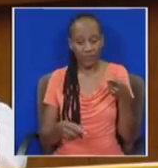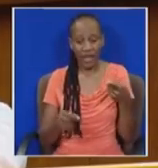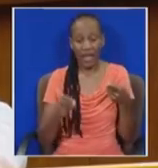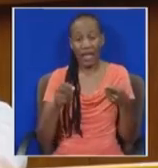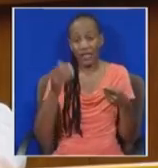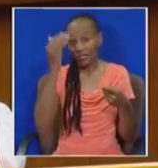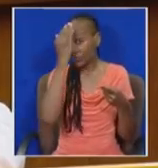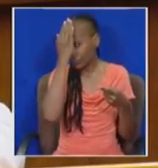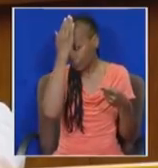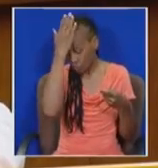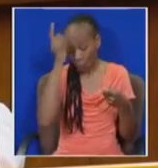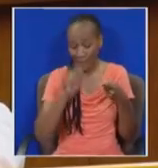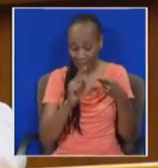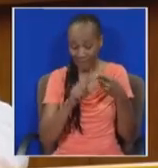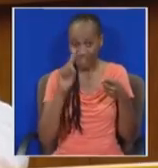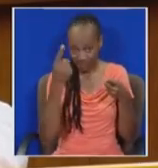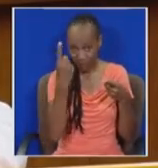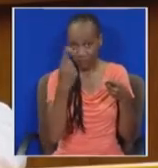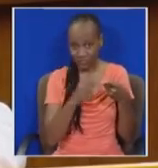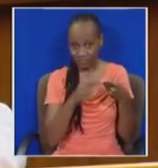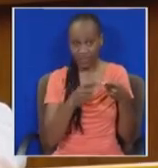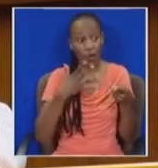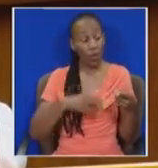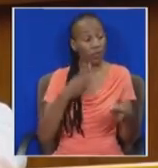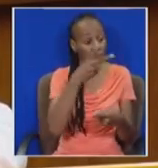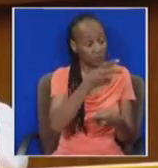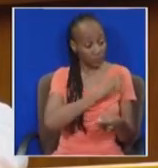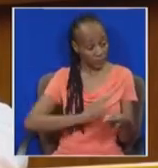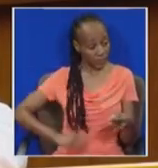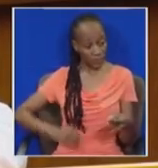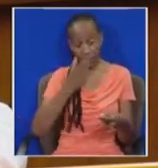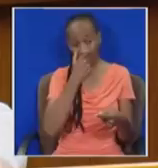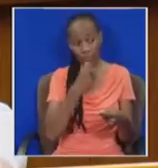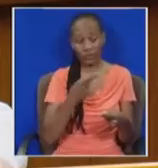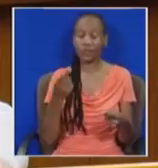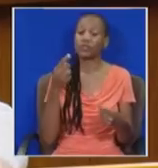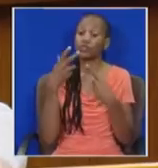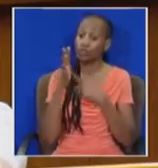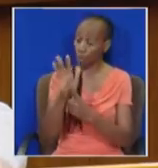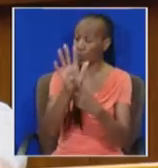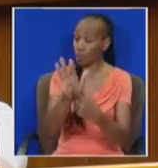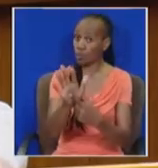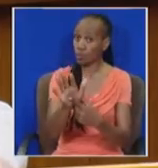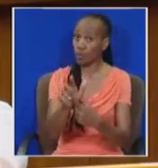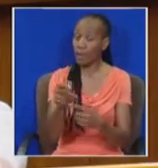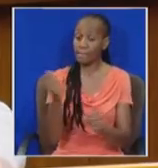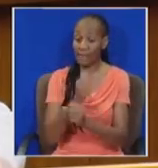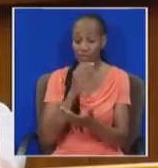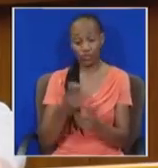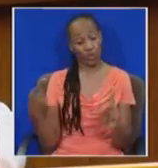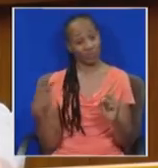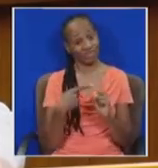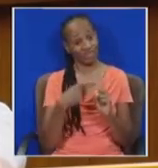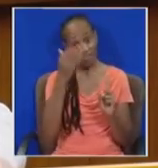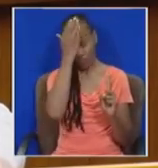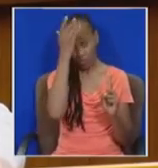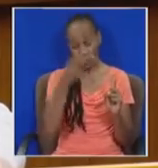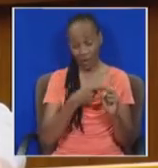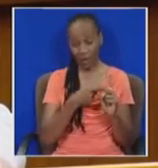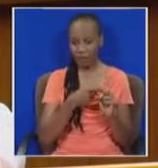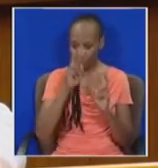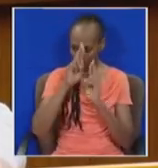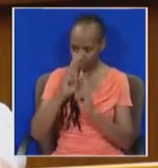Zuma. We would like to see the Ramaphosa presidency walking the talk by holding Mr. Zuma accountable for